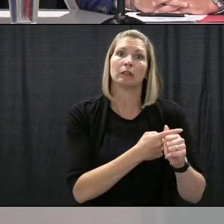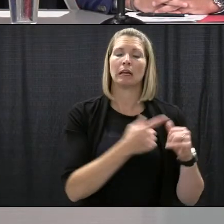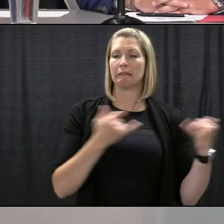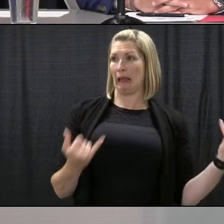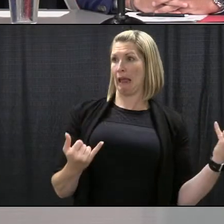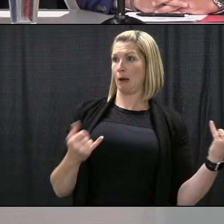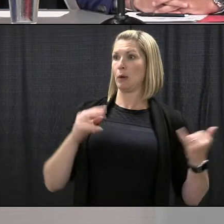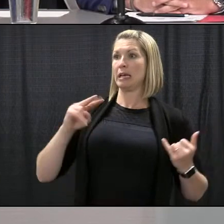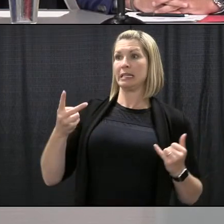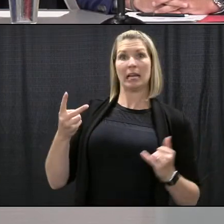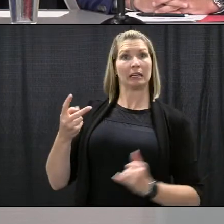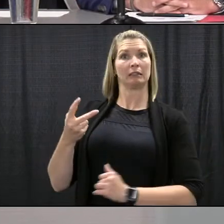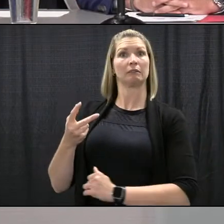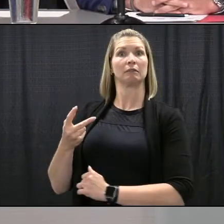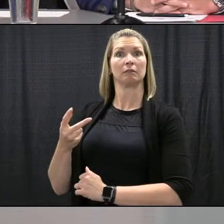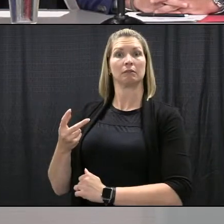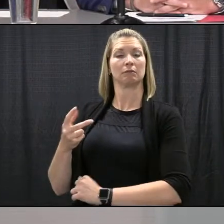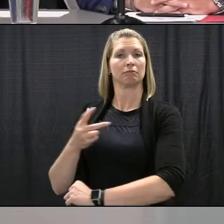have, but Minister, if you want to.